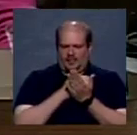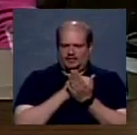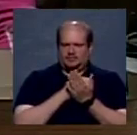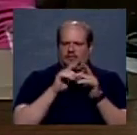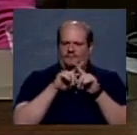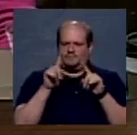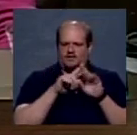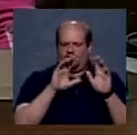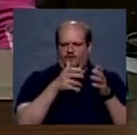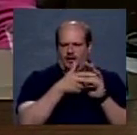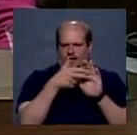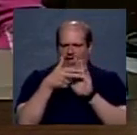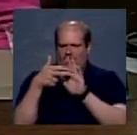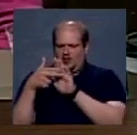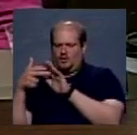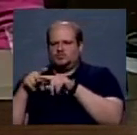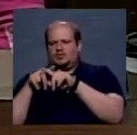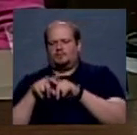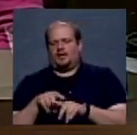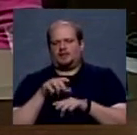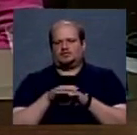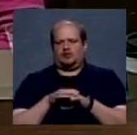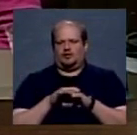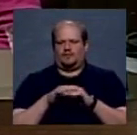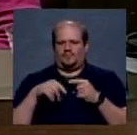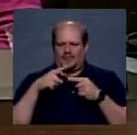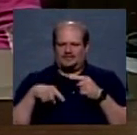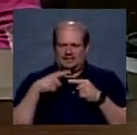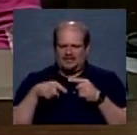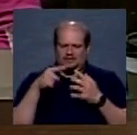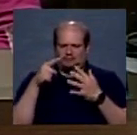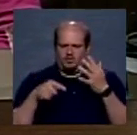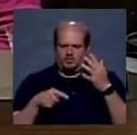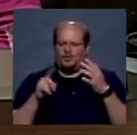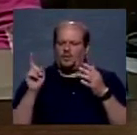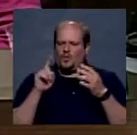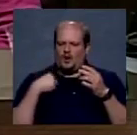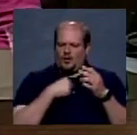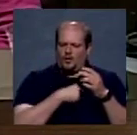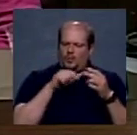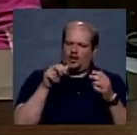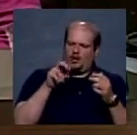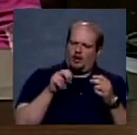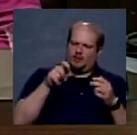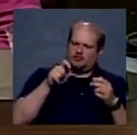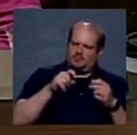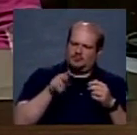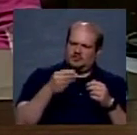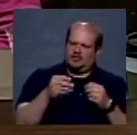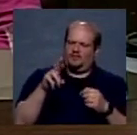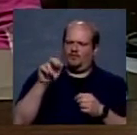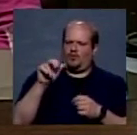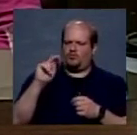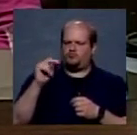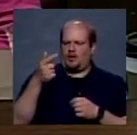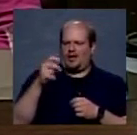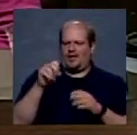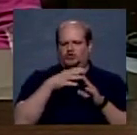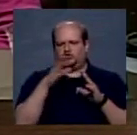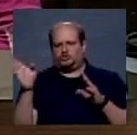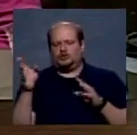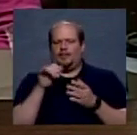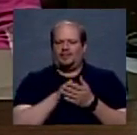different categories, and based on the season and so forth, where we are, they're supposed to give you a range.